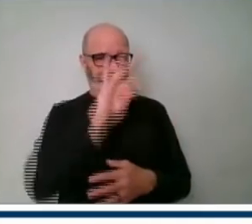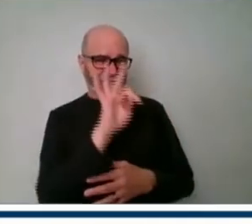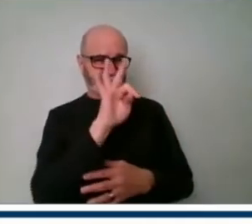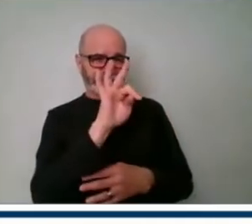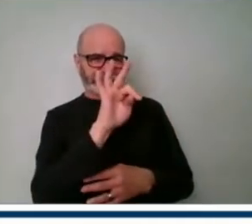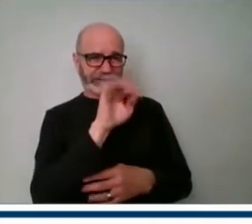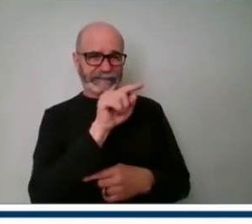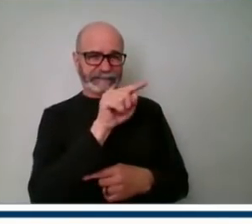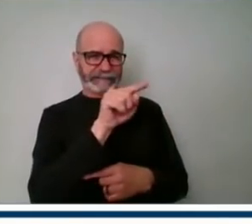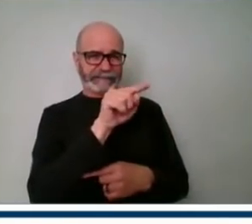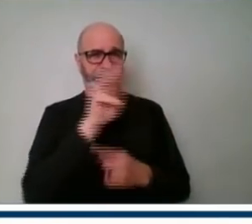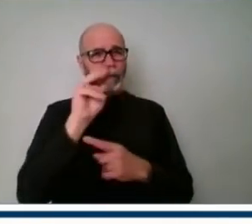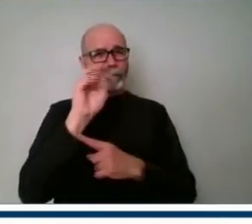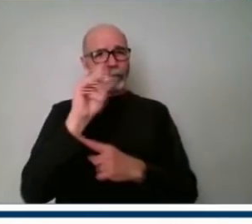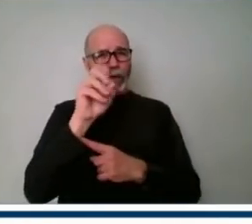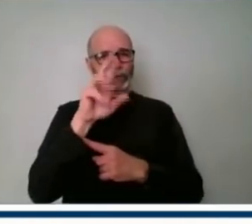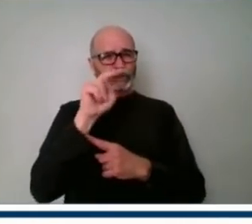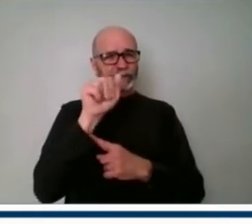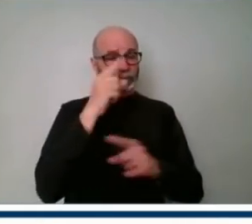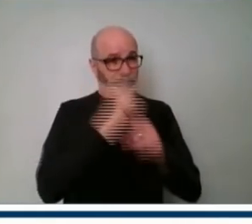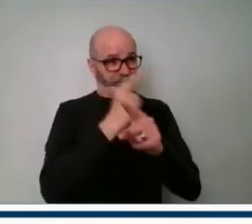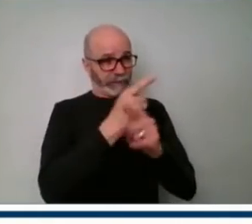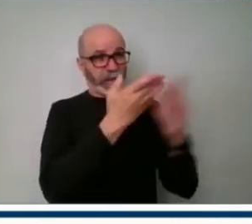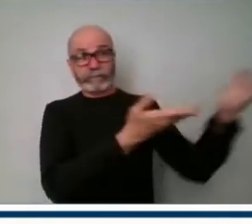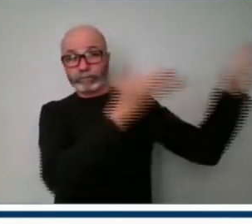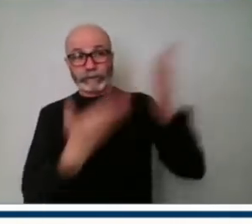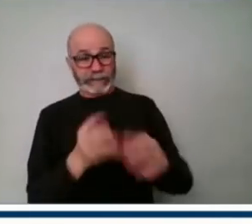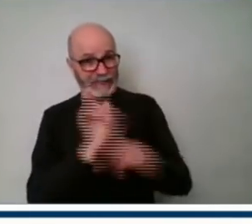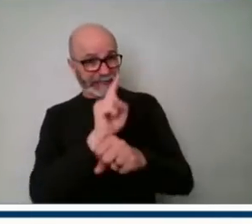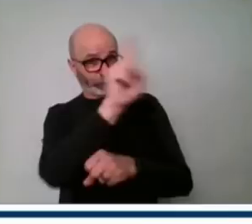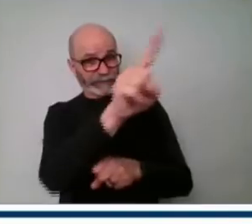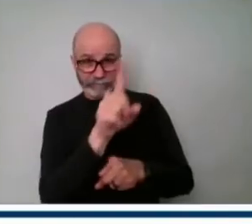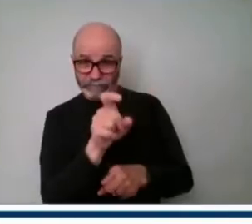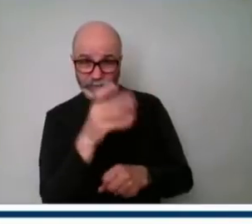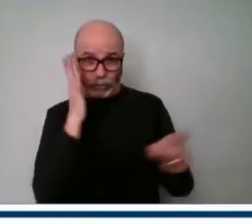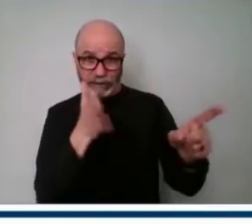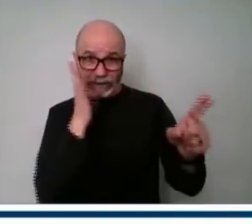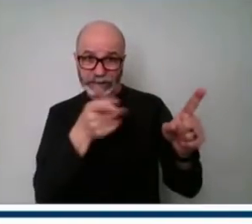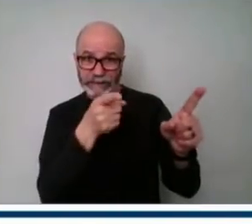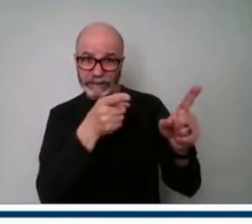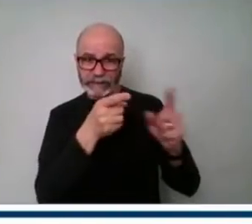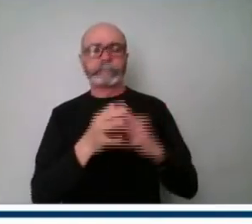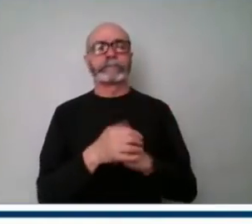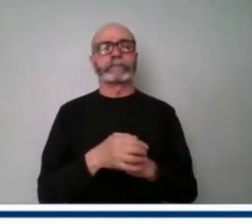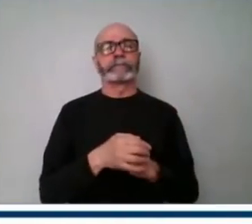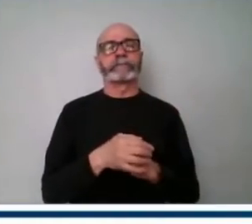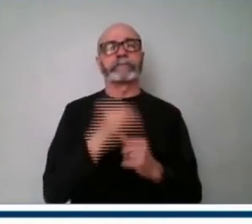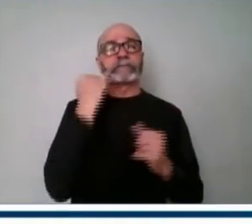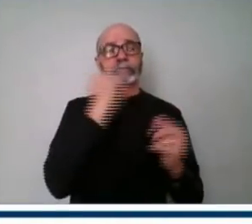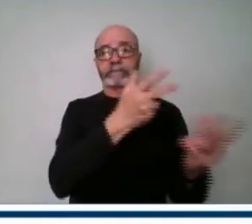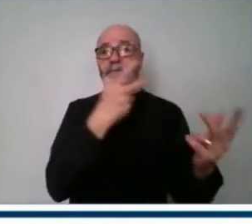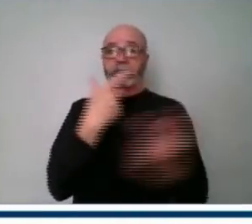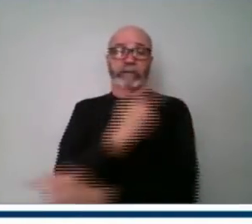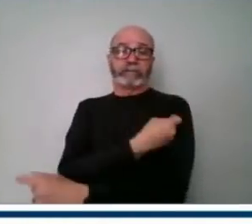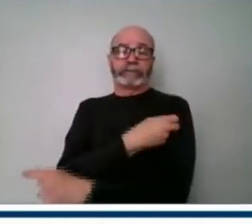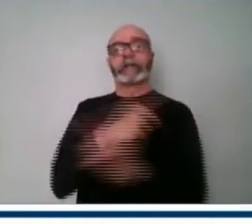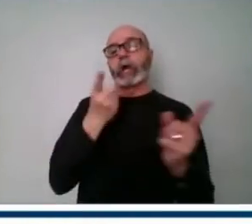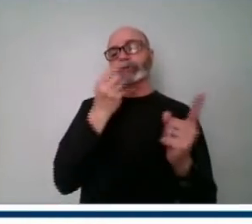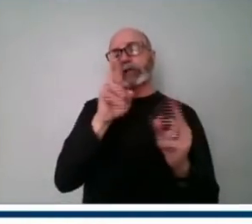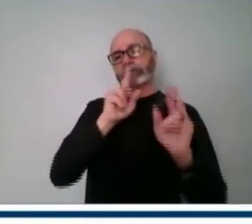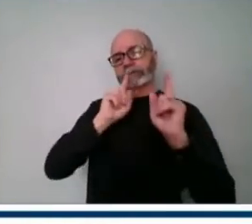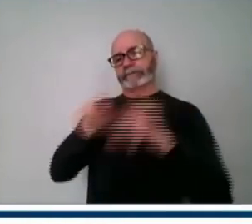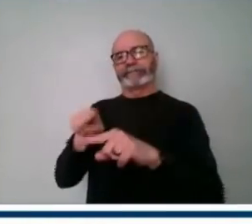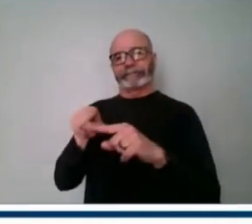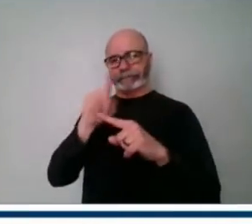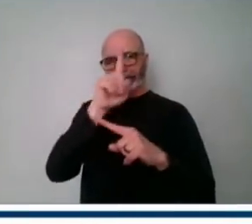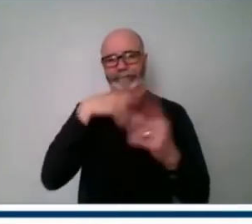is the case and how that will kind of ramp up the rollout? I don't have the numbers in front of me, so I believe